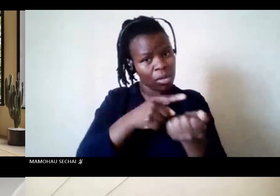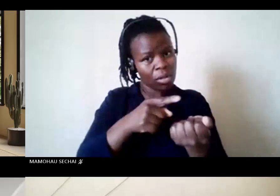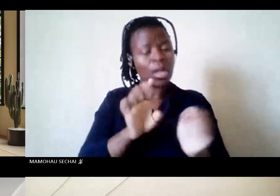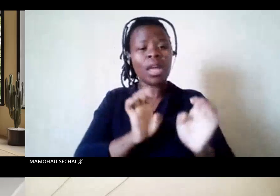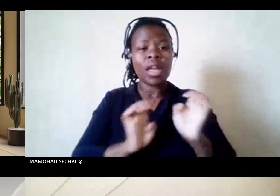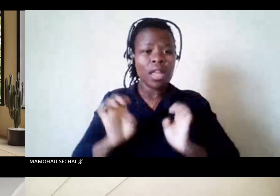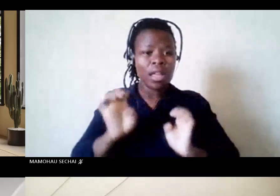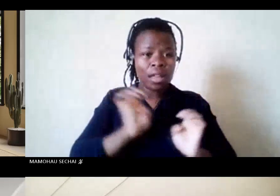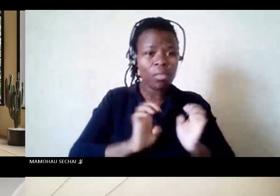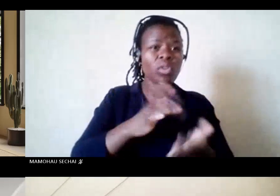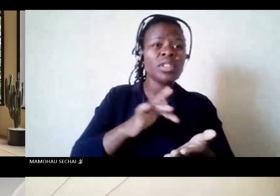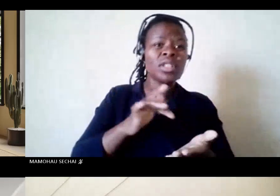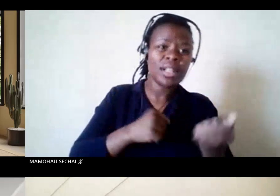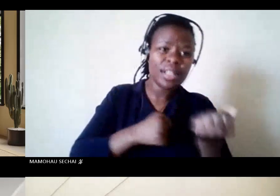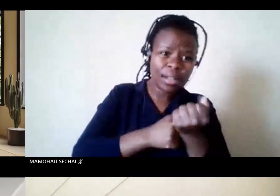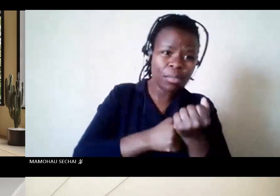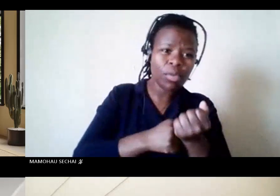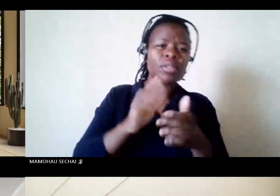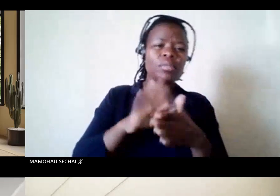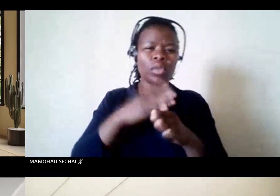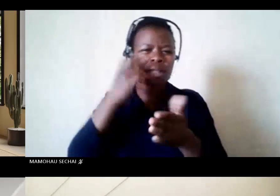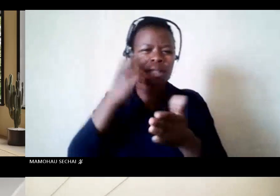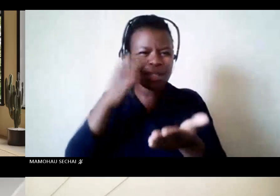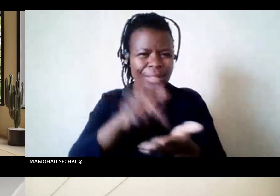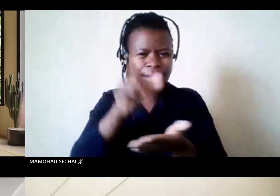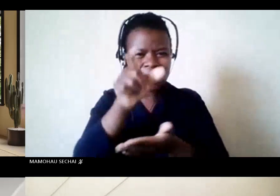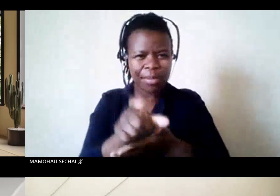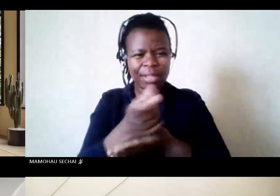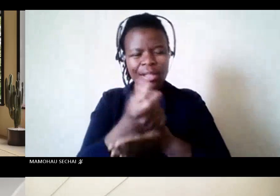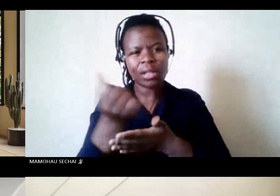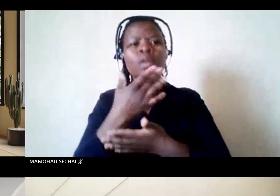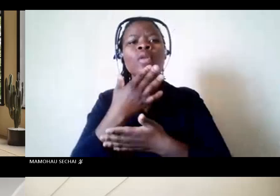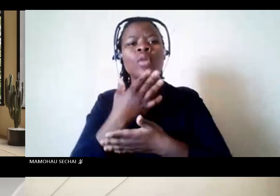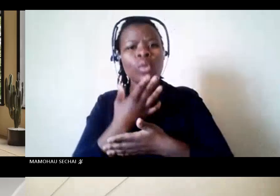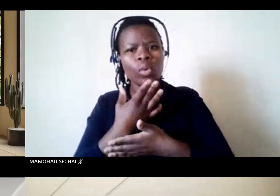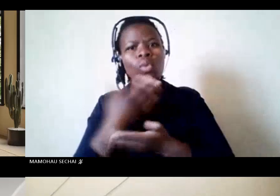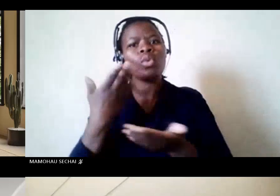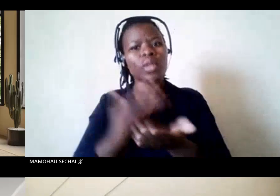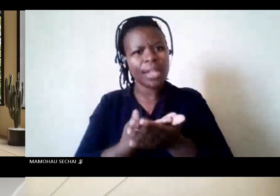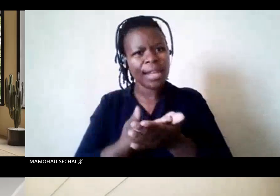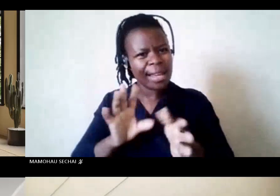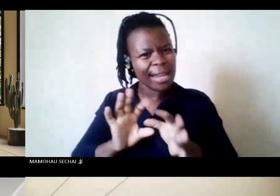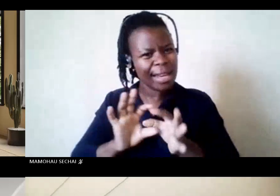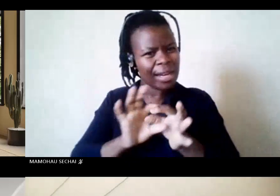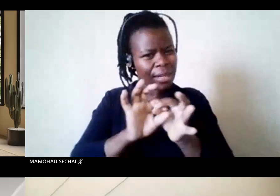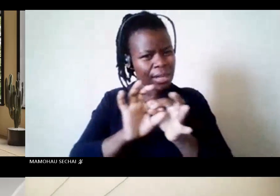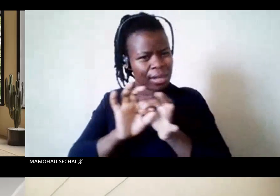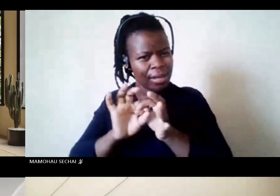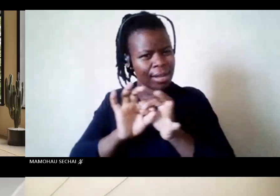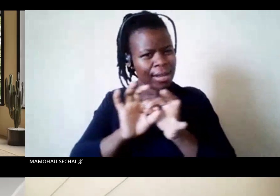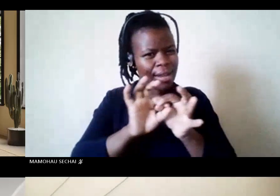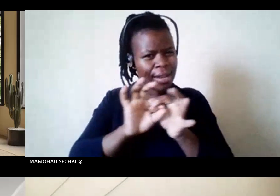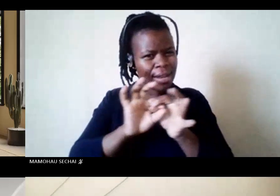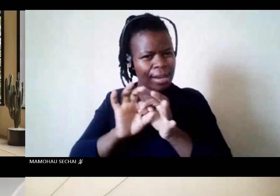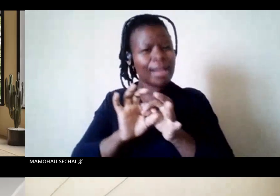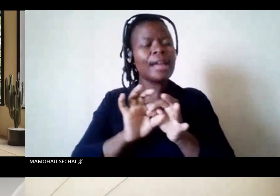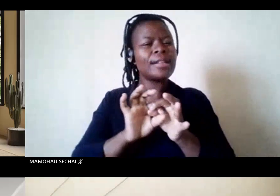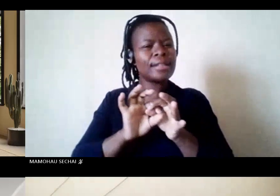support, because they needed somebody who could relate to what they were going through